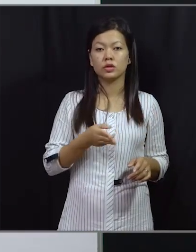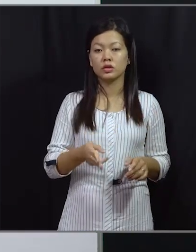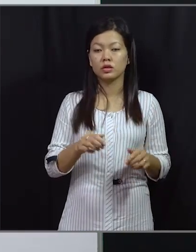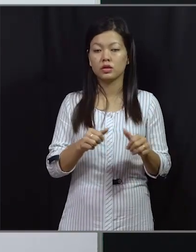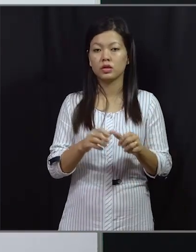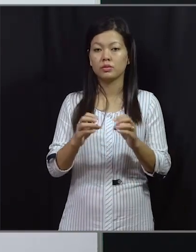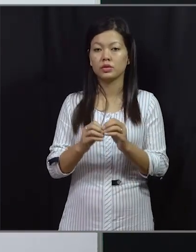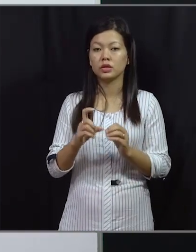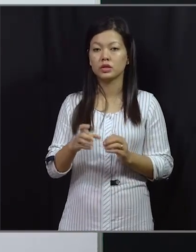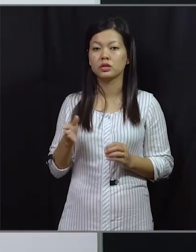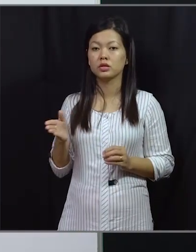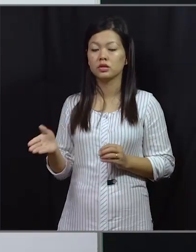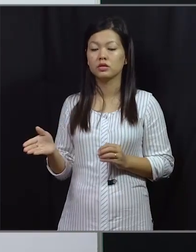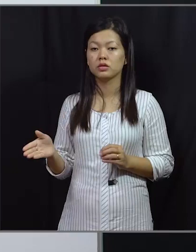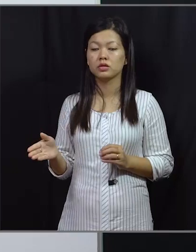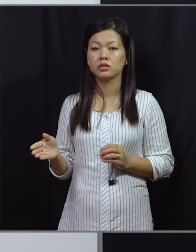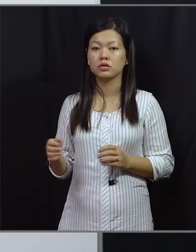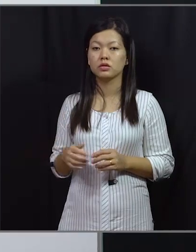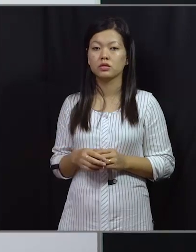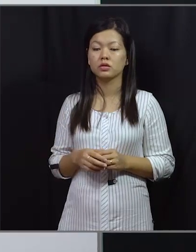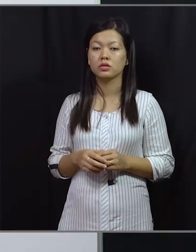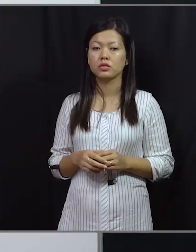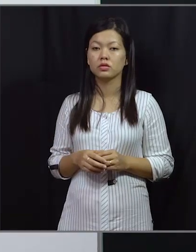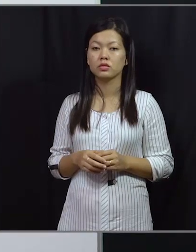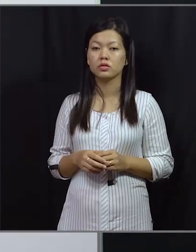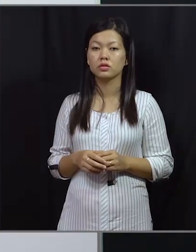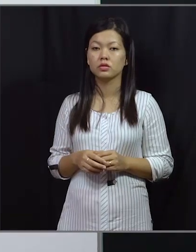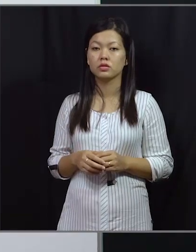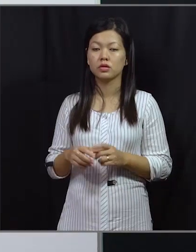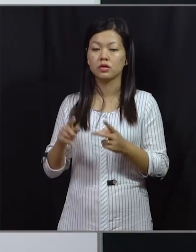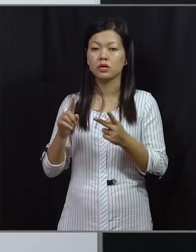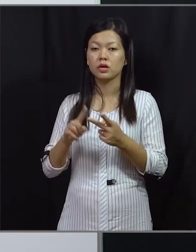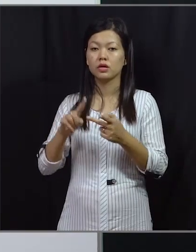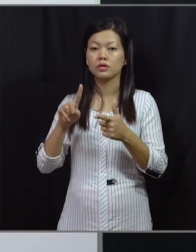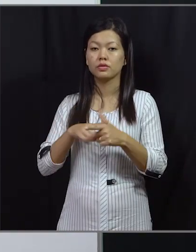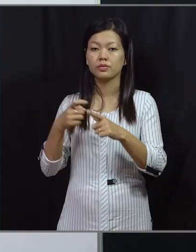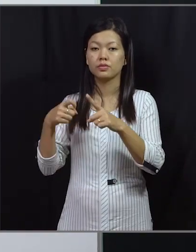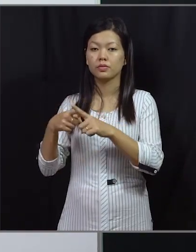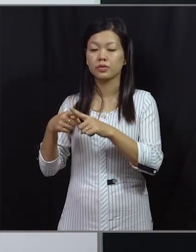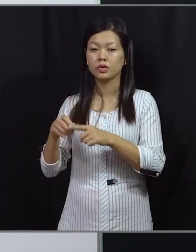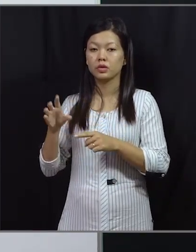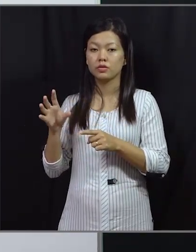ABC. And D is IJK.